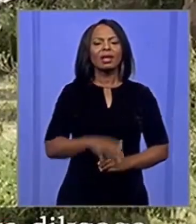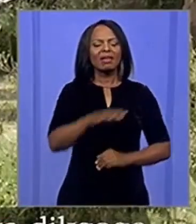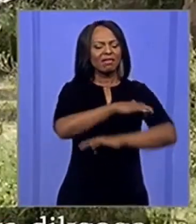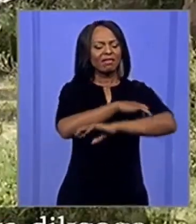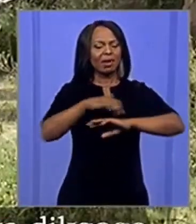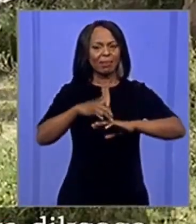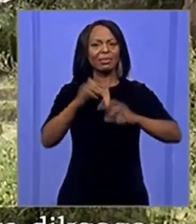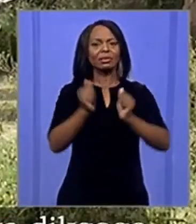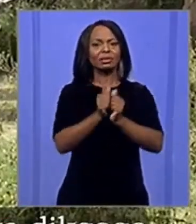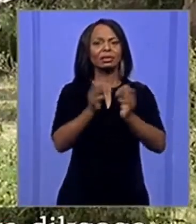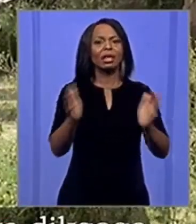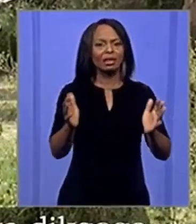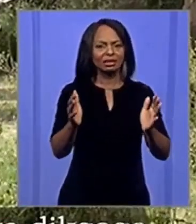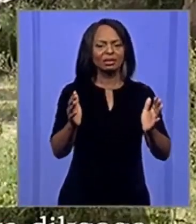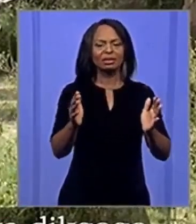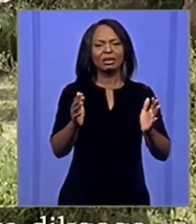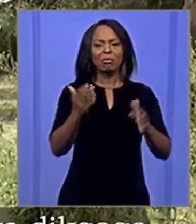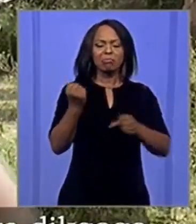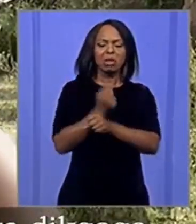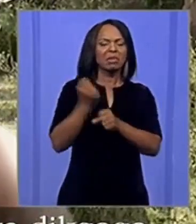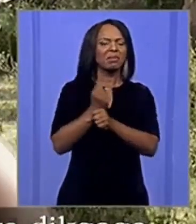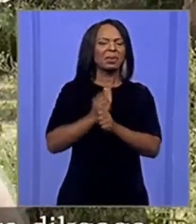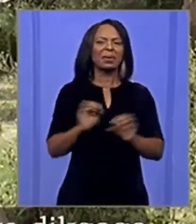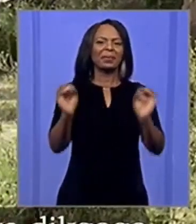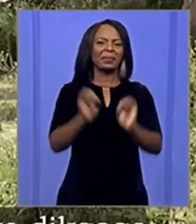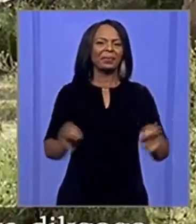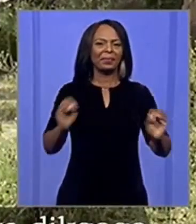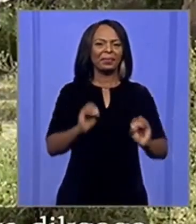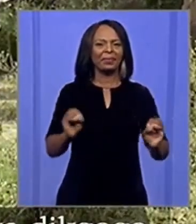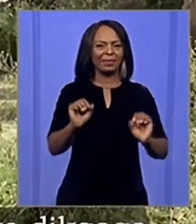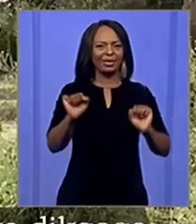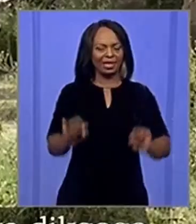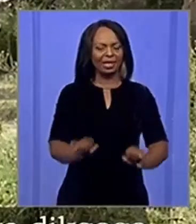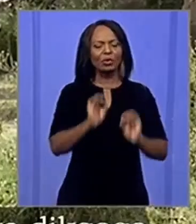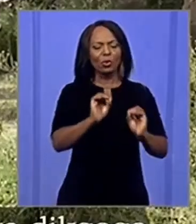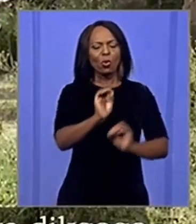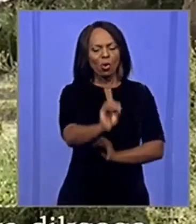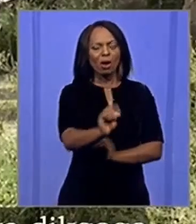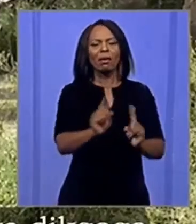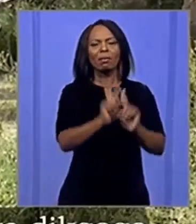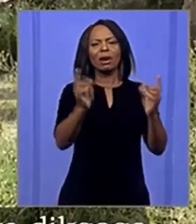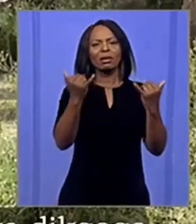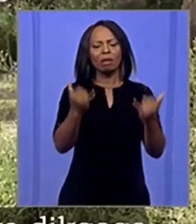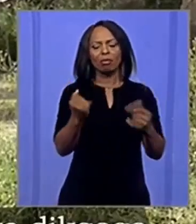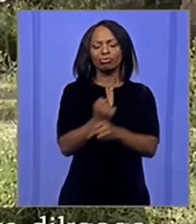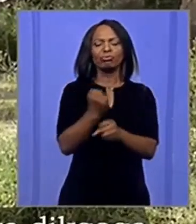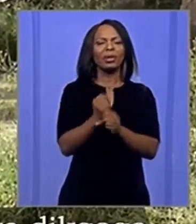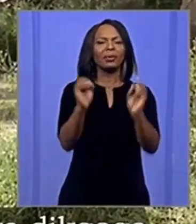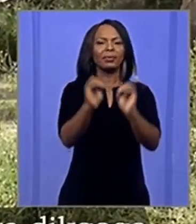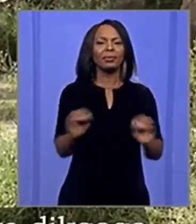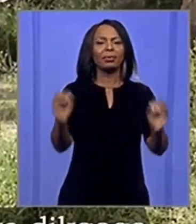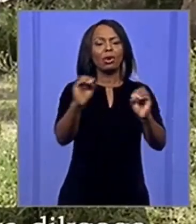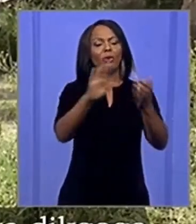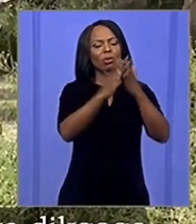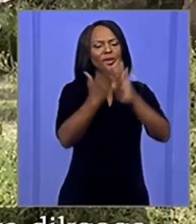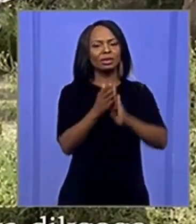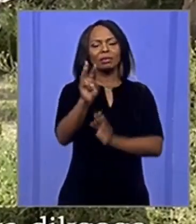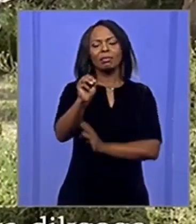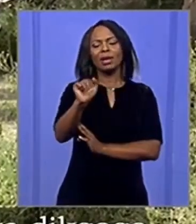e operate at all ga isinke be operate at all re ne re solofetse re le community ya